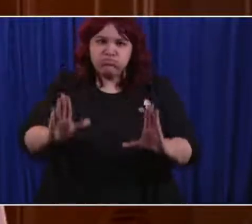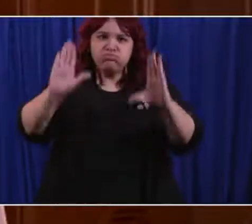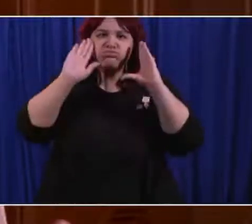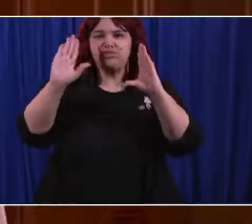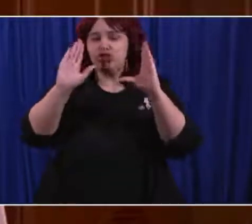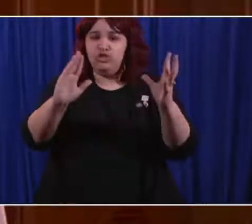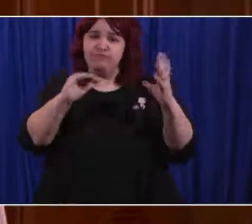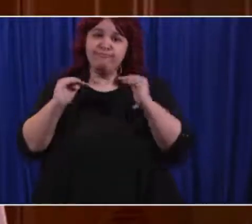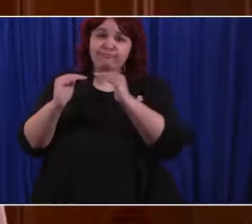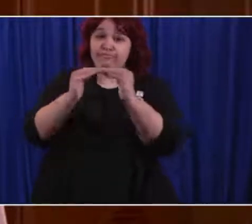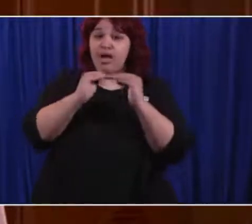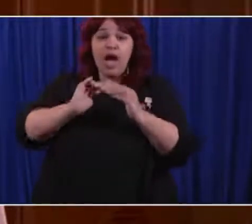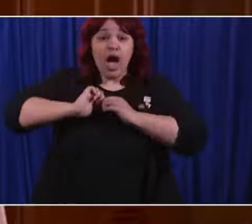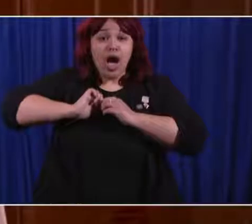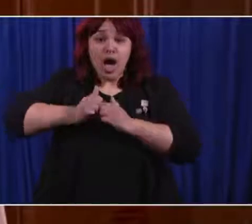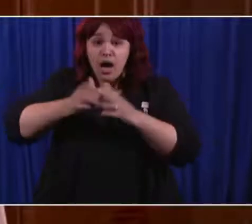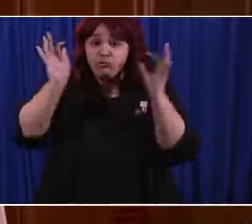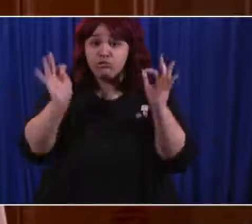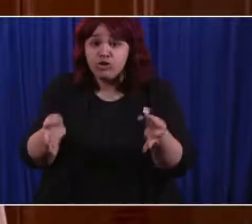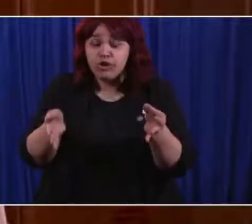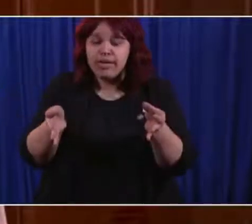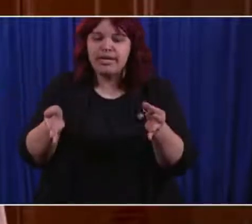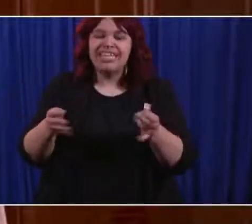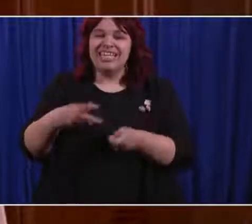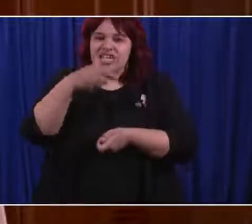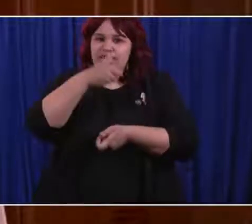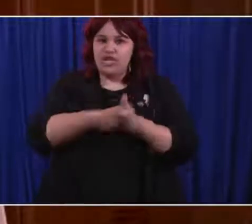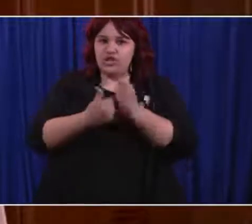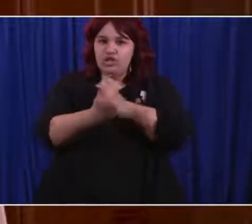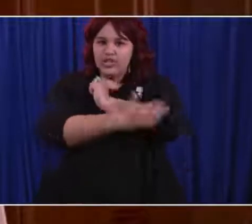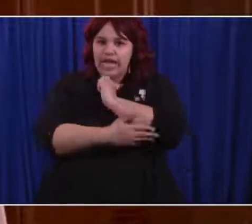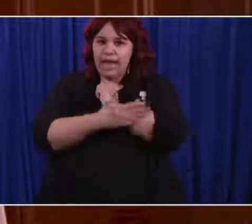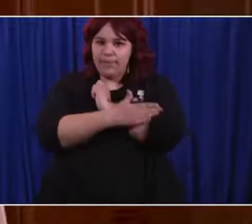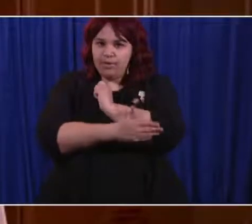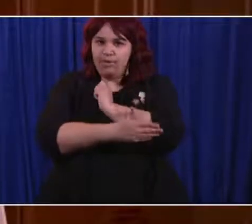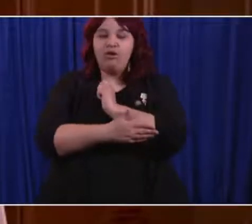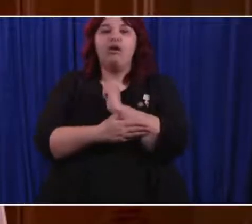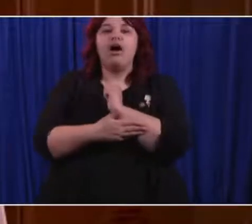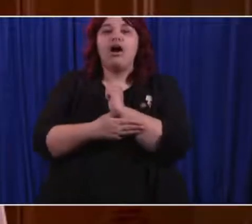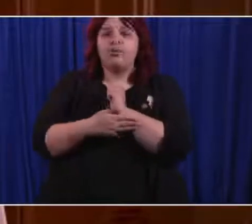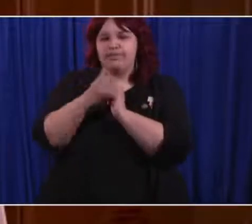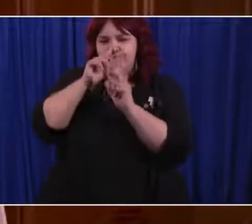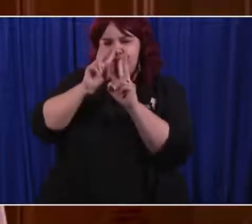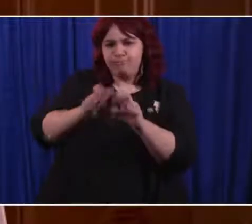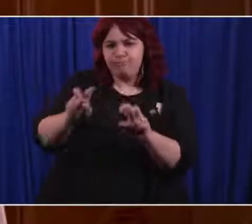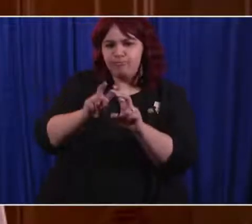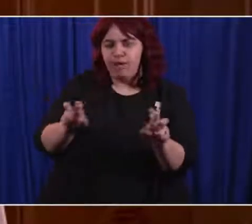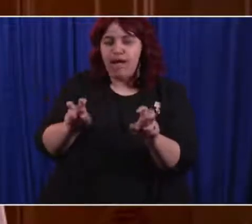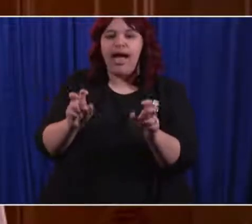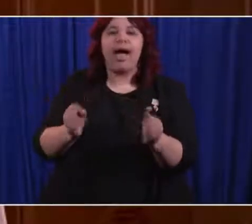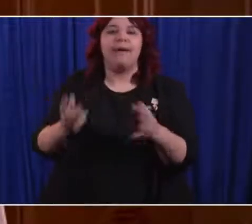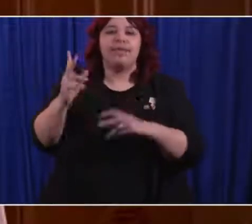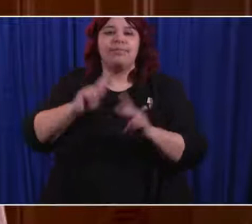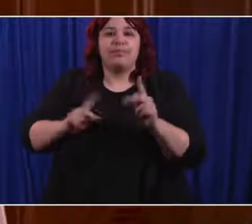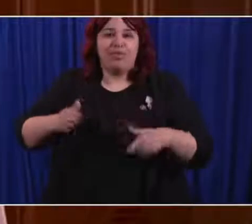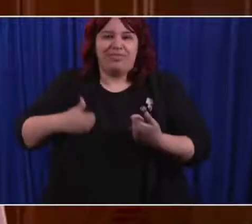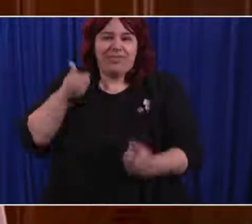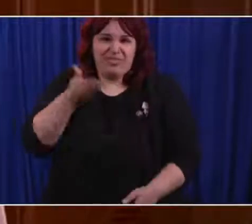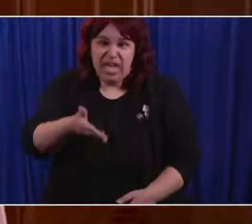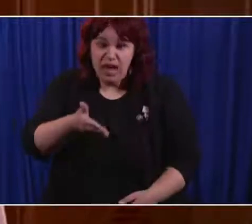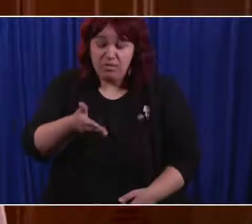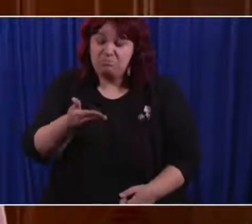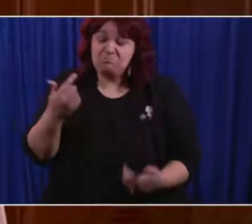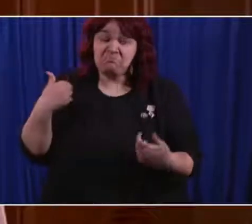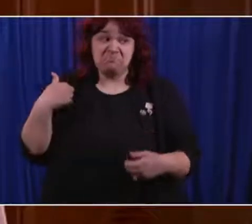per capita population, 80% for that, 20% for the other indicator. And we think that has